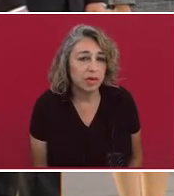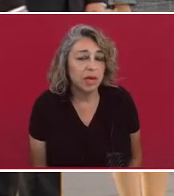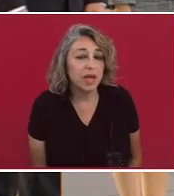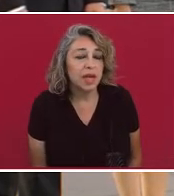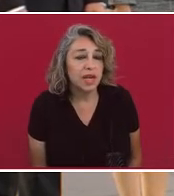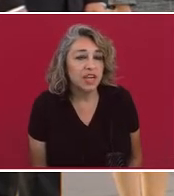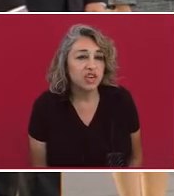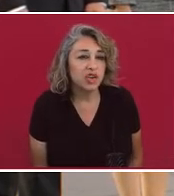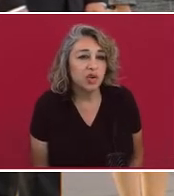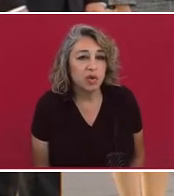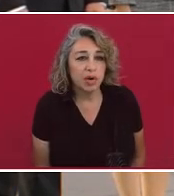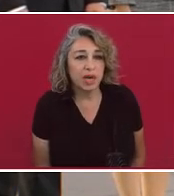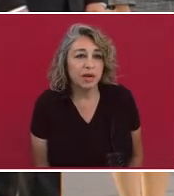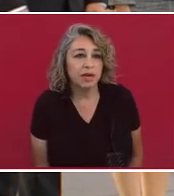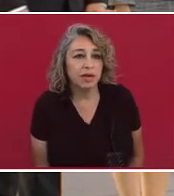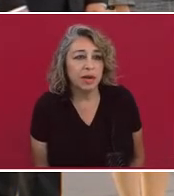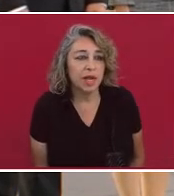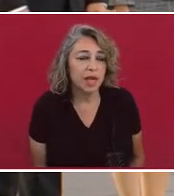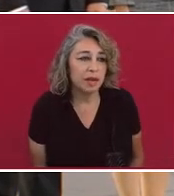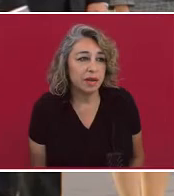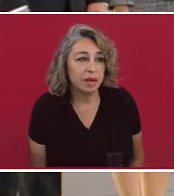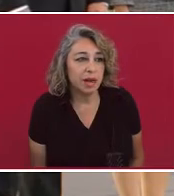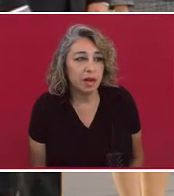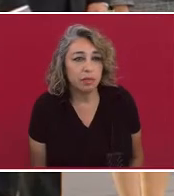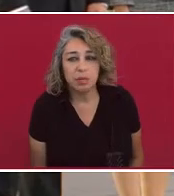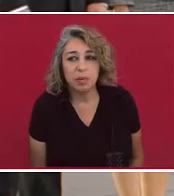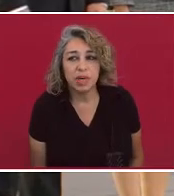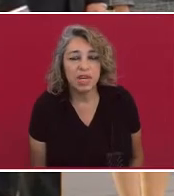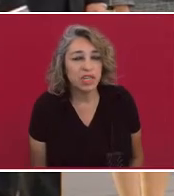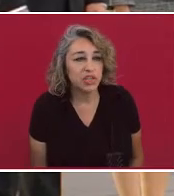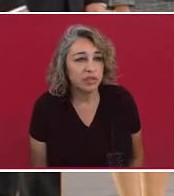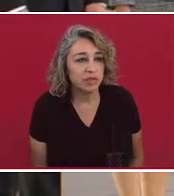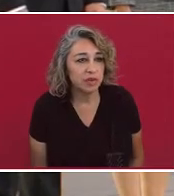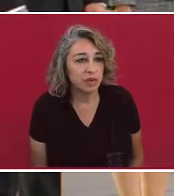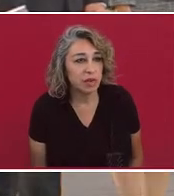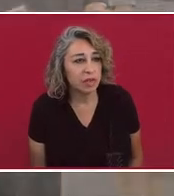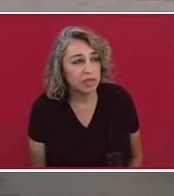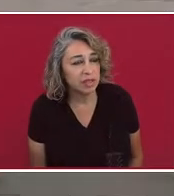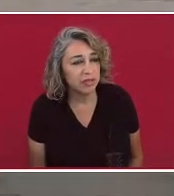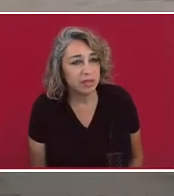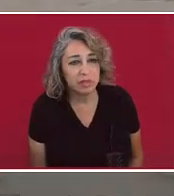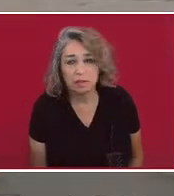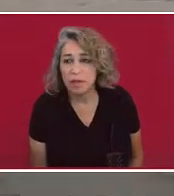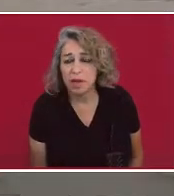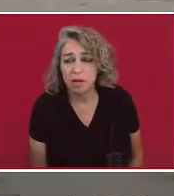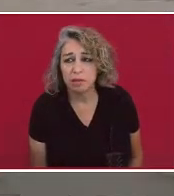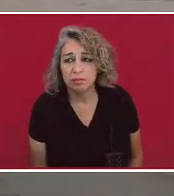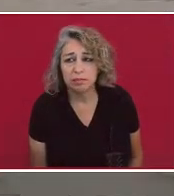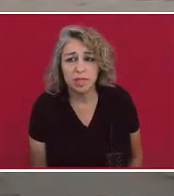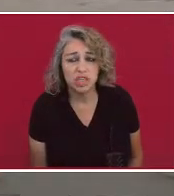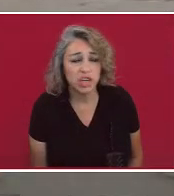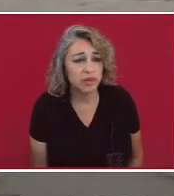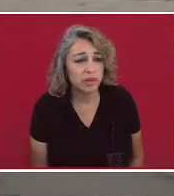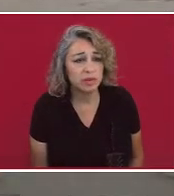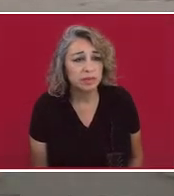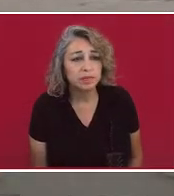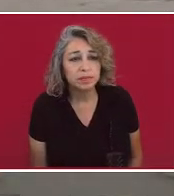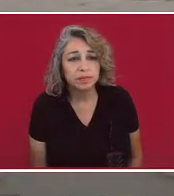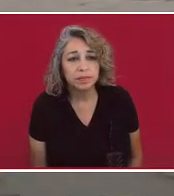Mexico, national coordinator, and protection for civil in